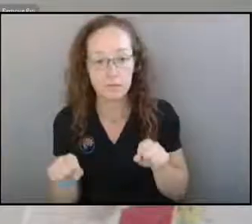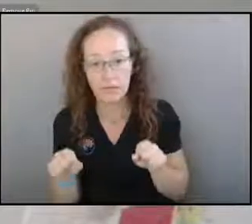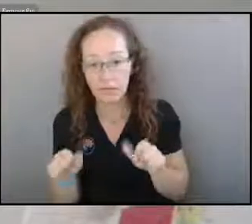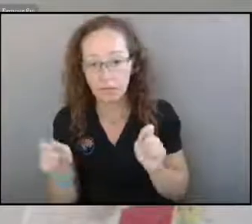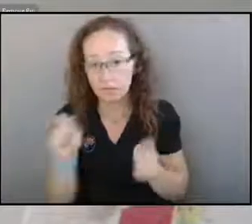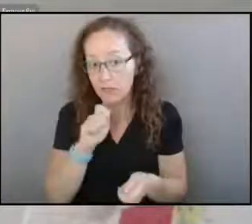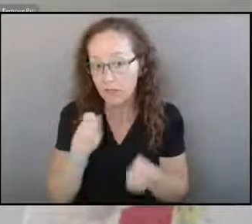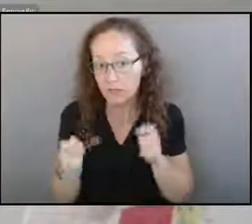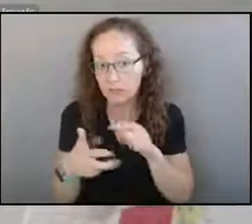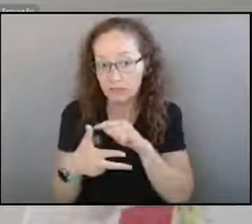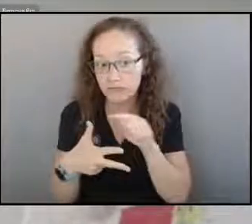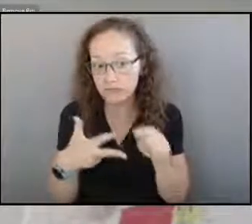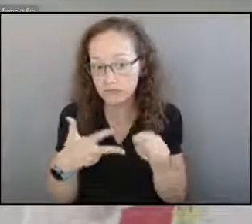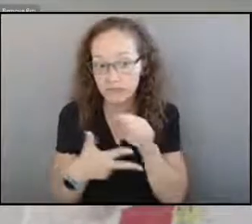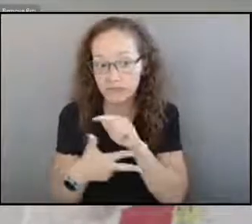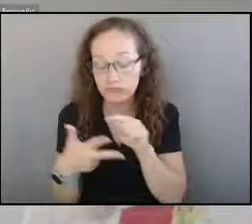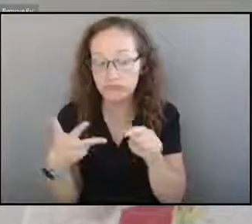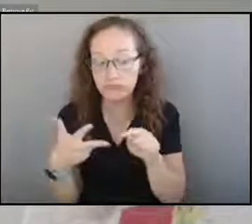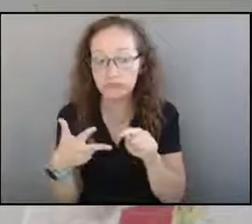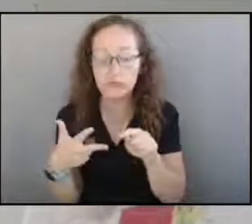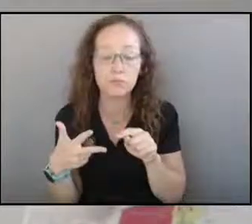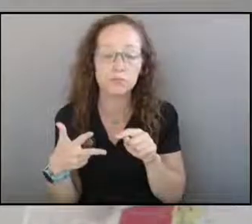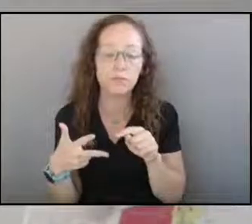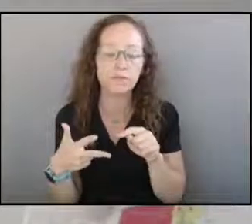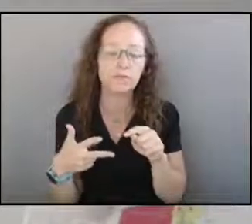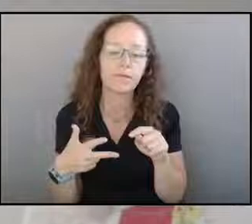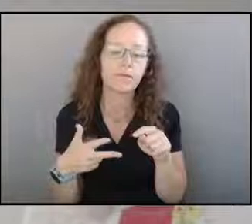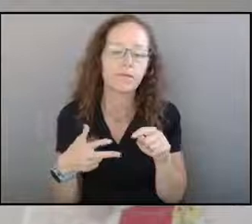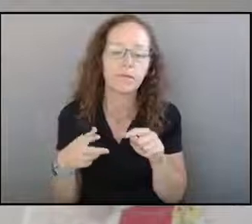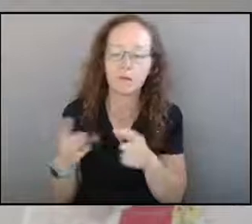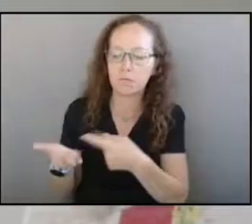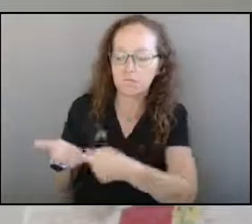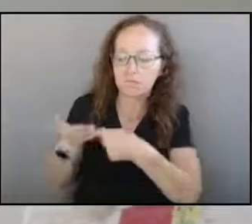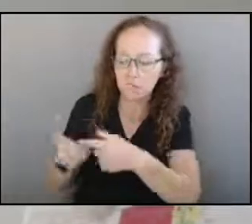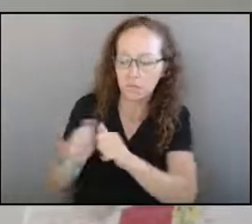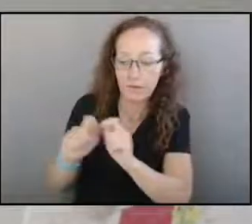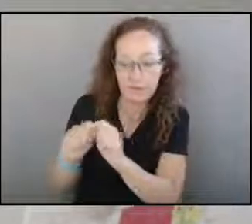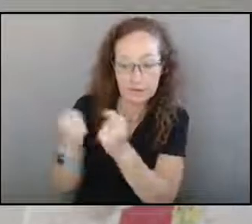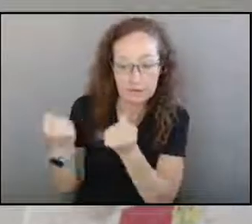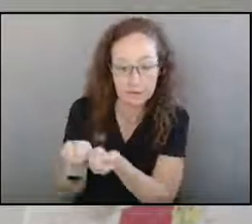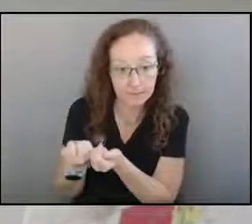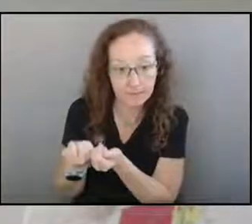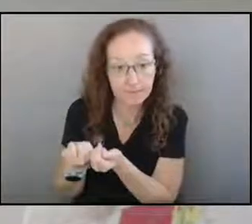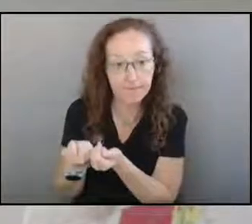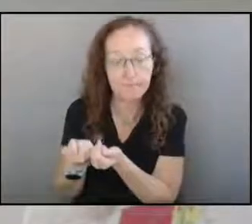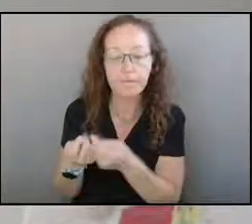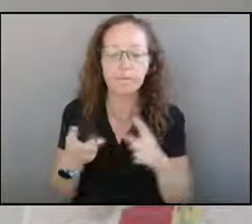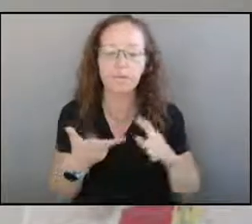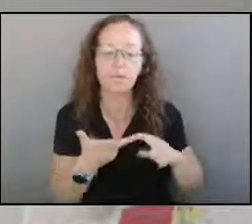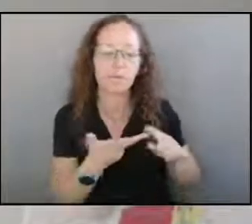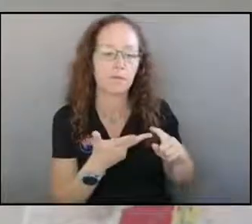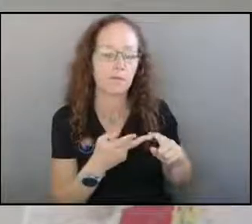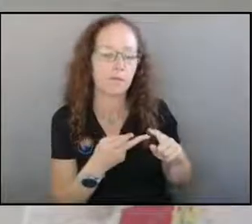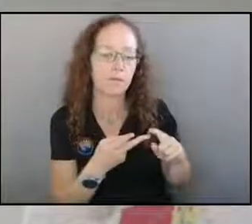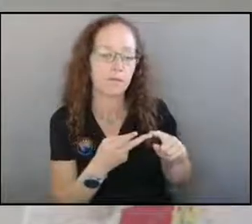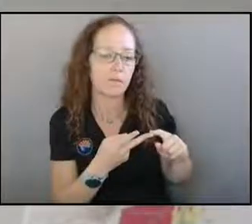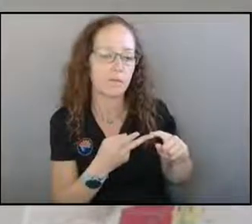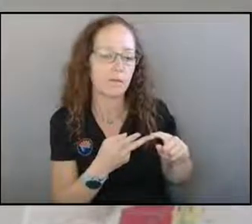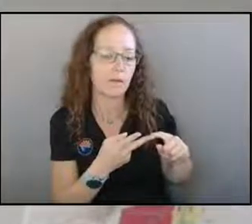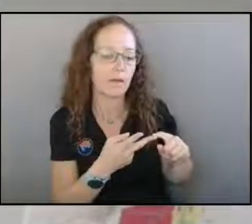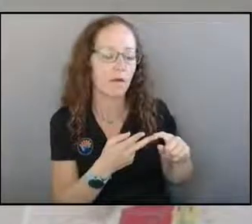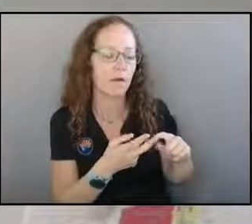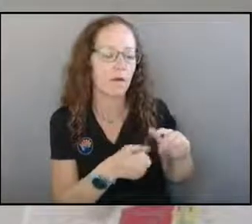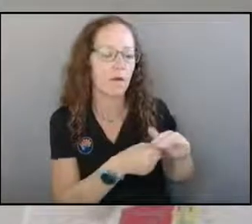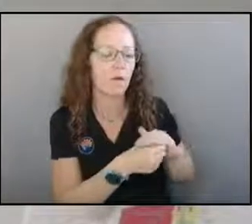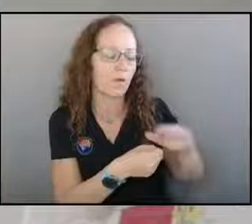those once we consult with the team and our local fire resources and